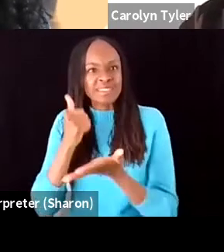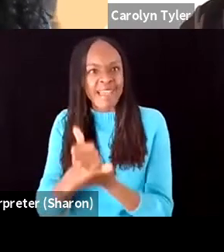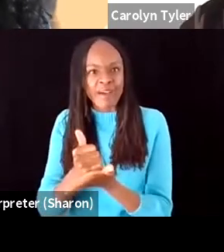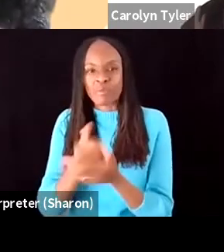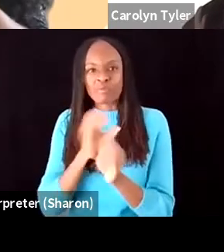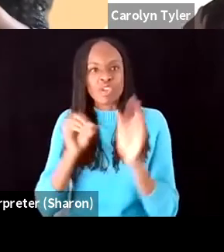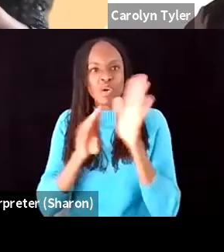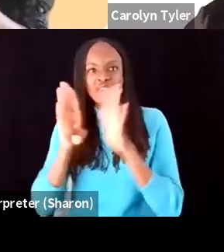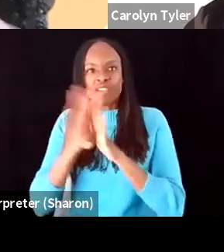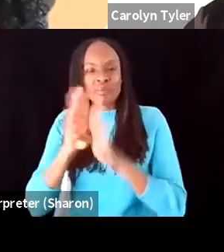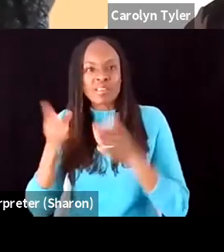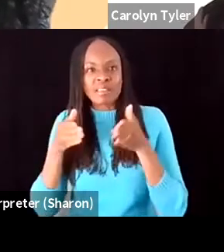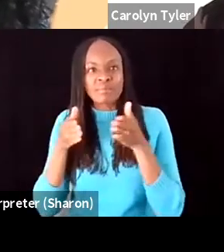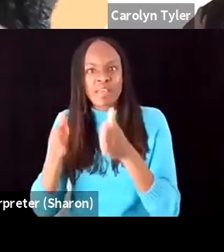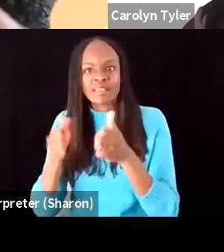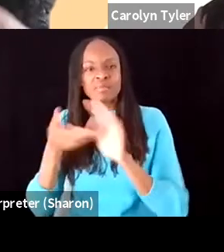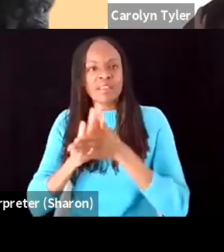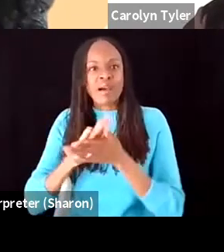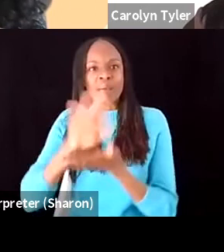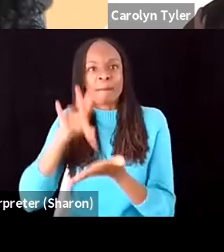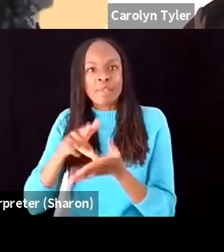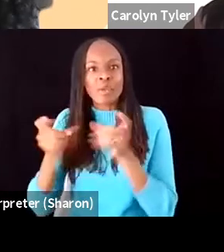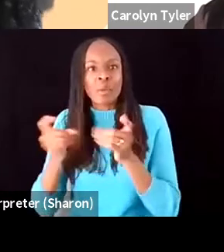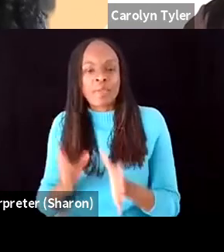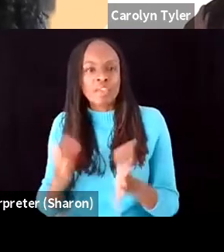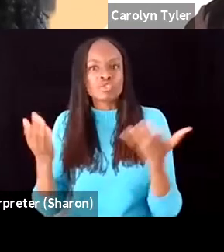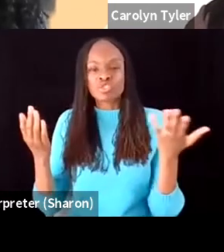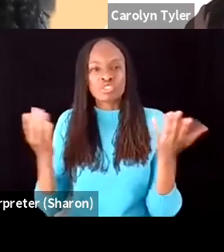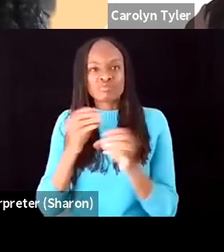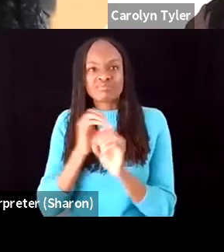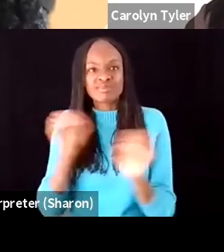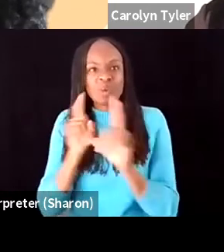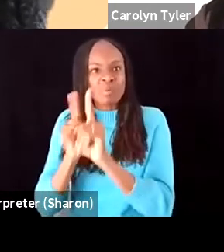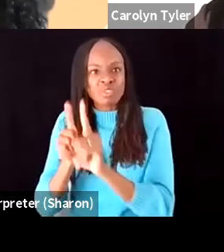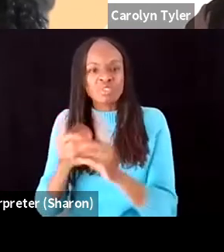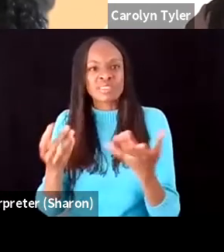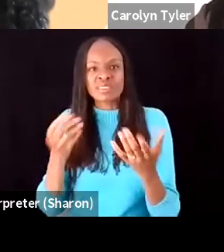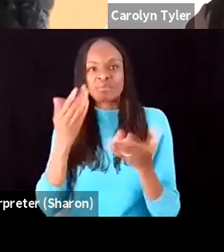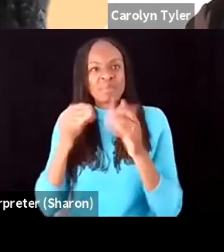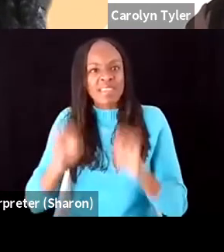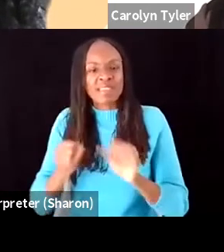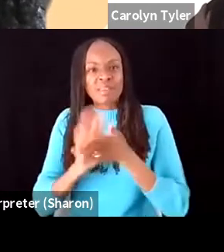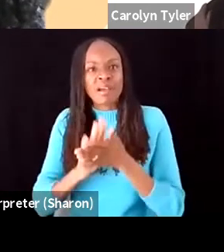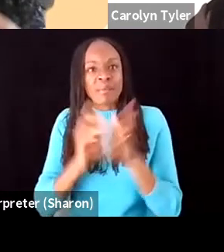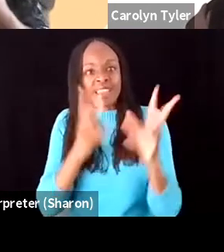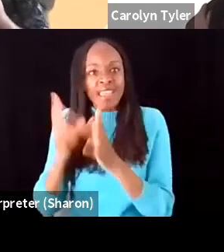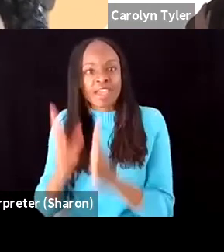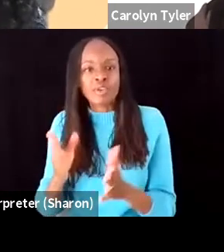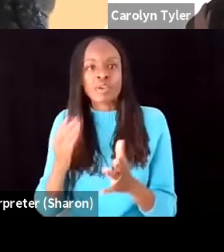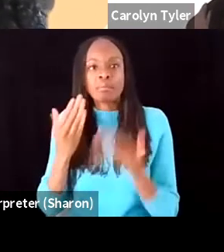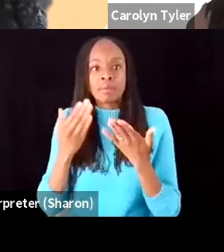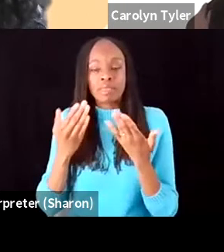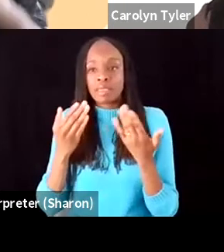pathway so that they can become middle managers, or they can become an editor, or maybe have someone that can guide something like a